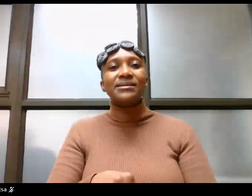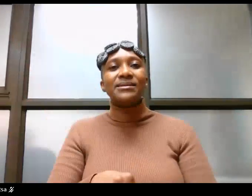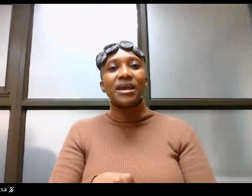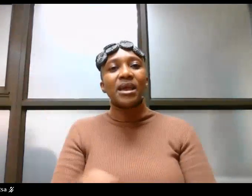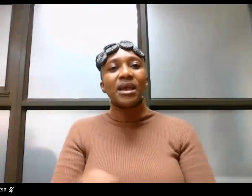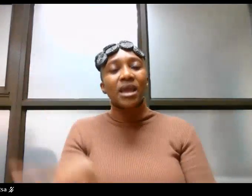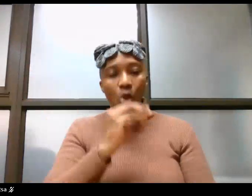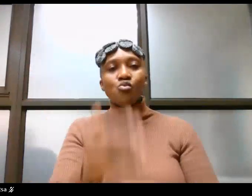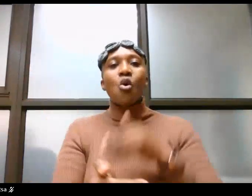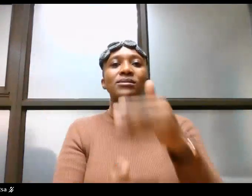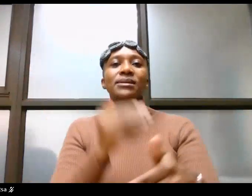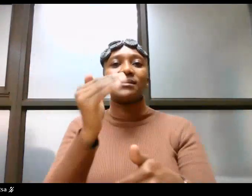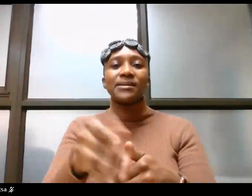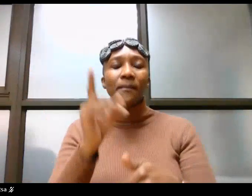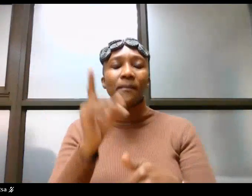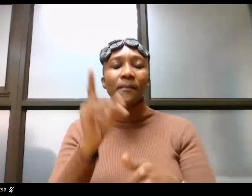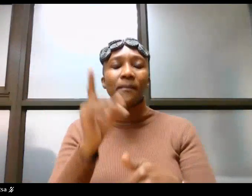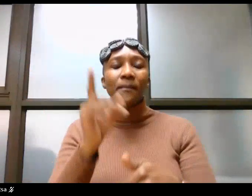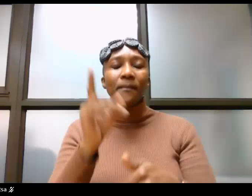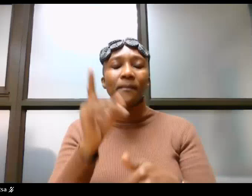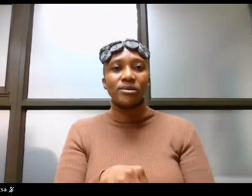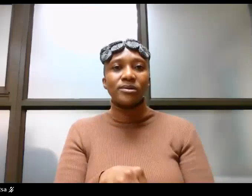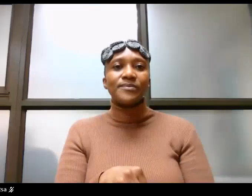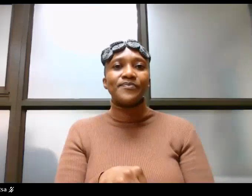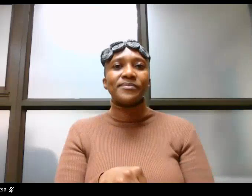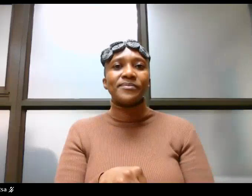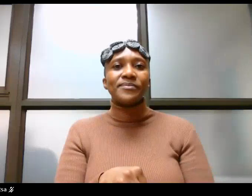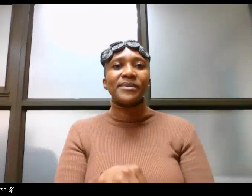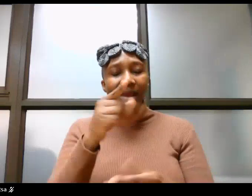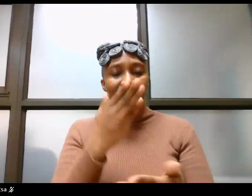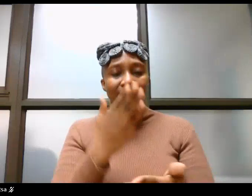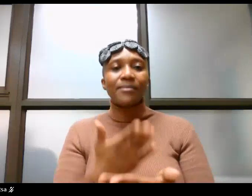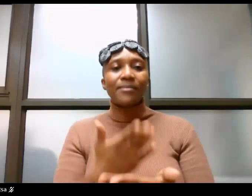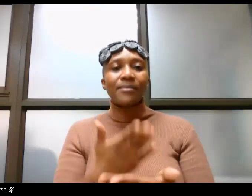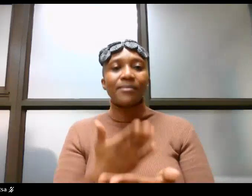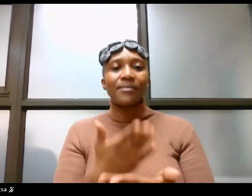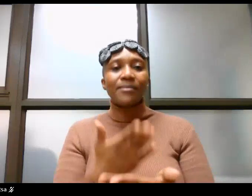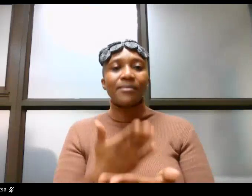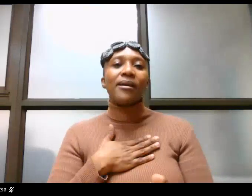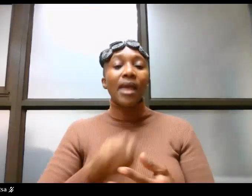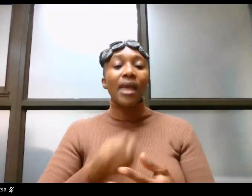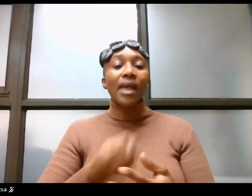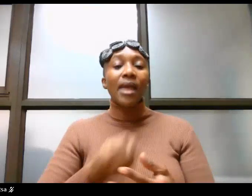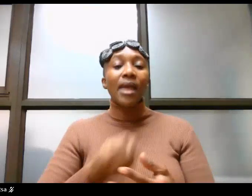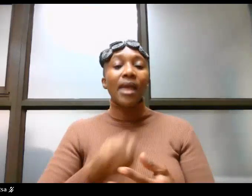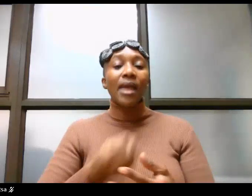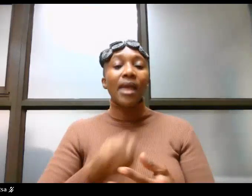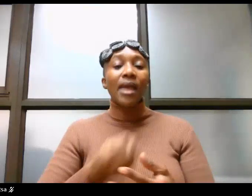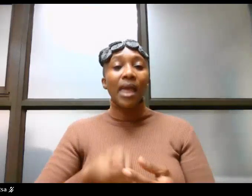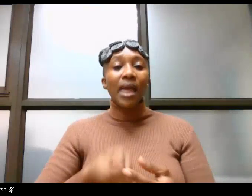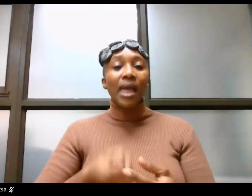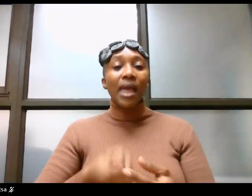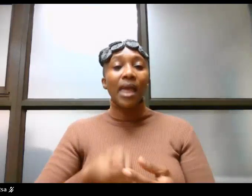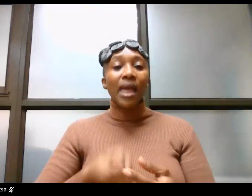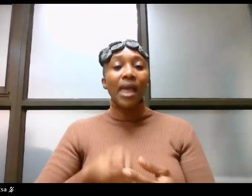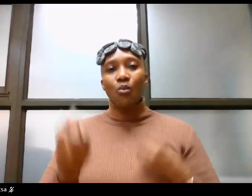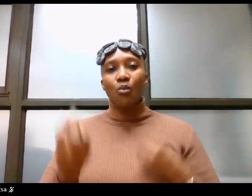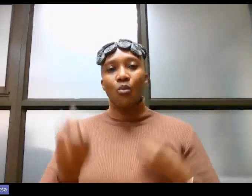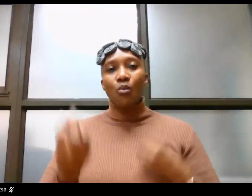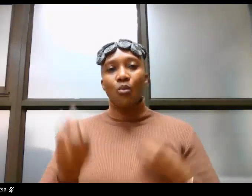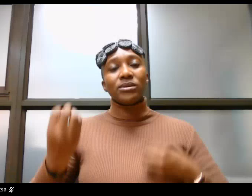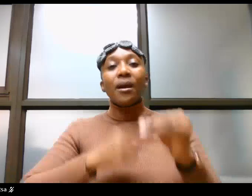Yeah, that's what would be my input in the thinking around this thing. And